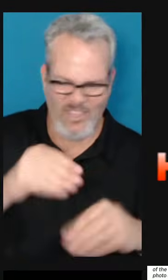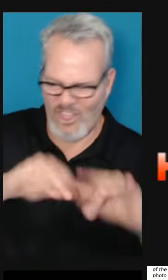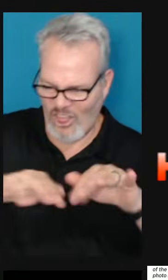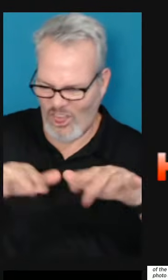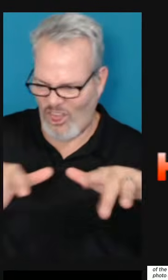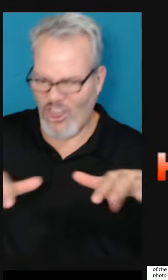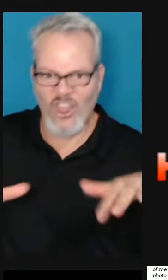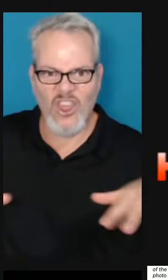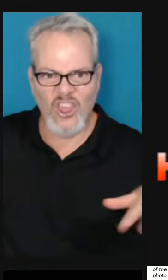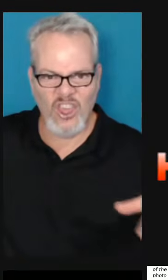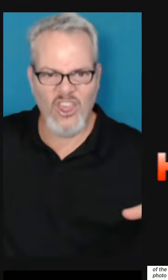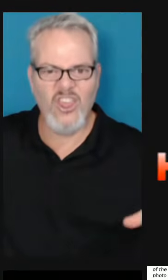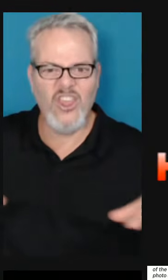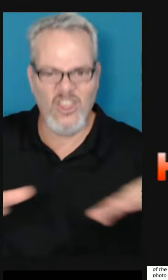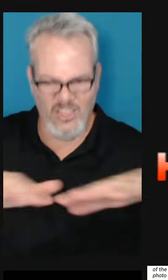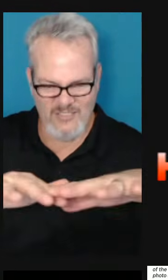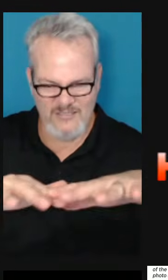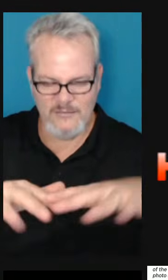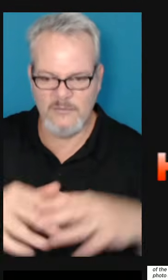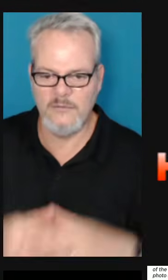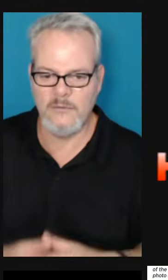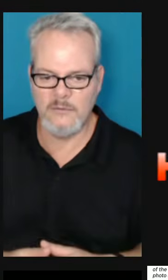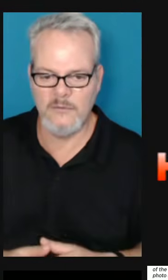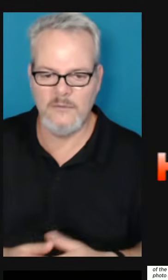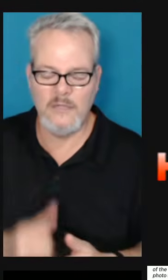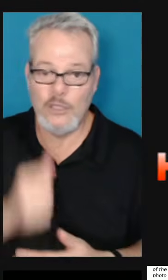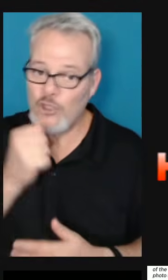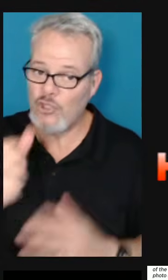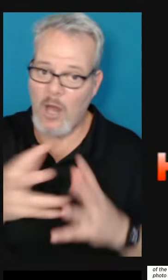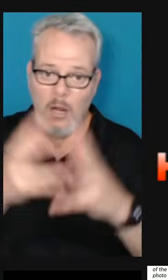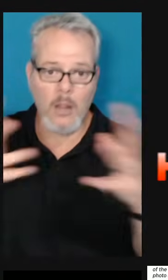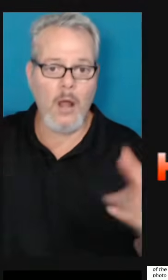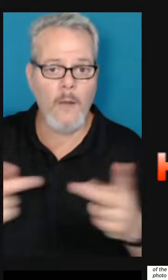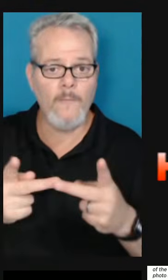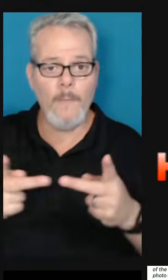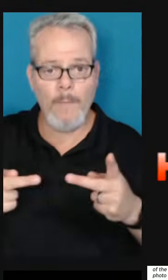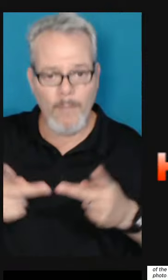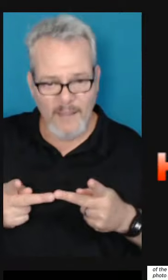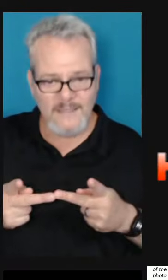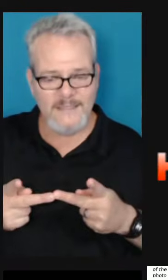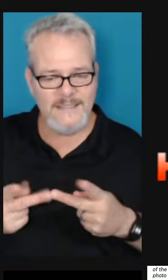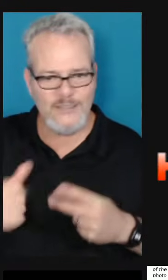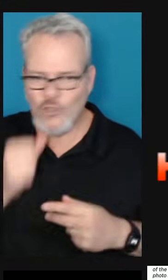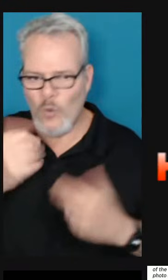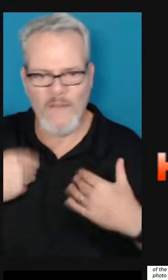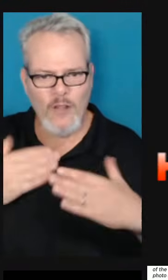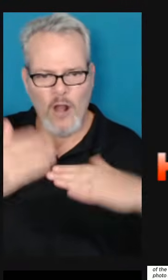since there are not very many barns, for example, for